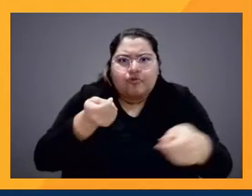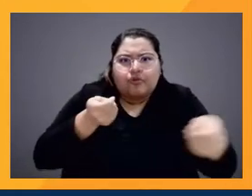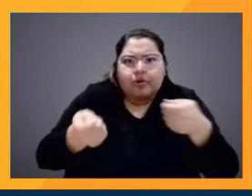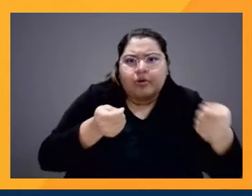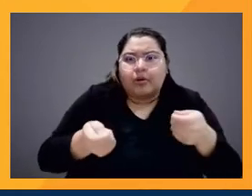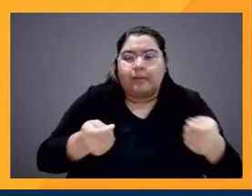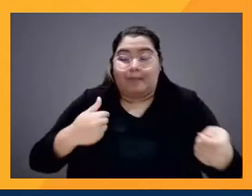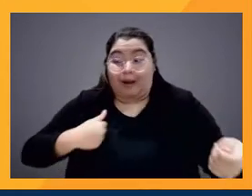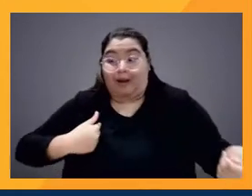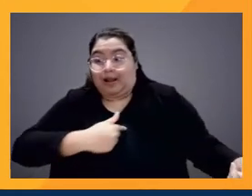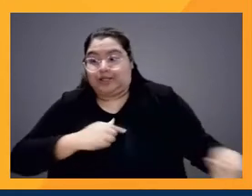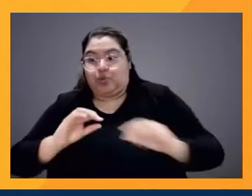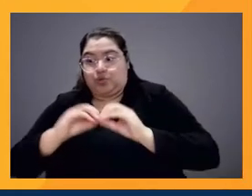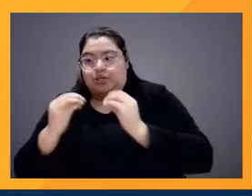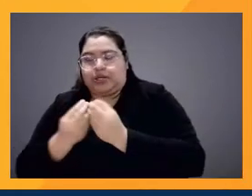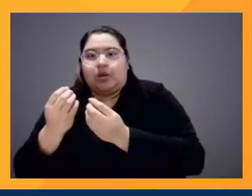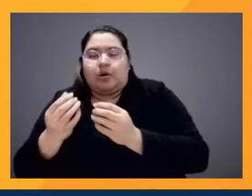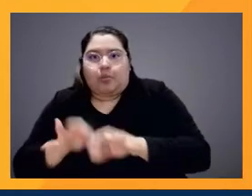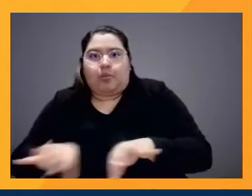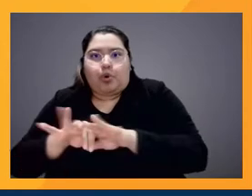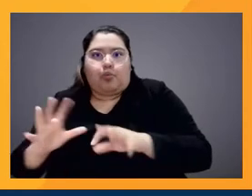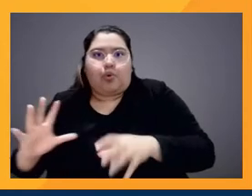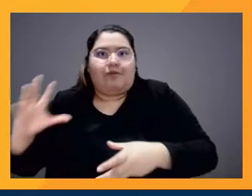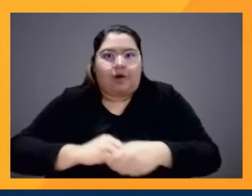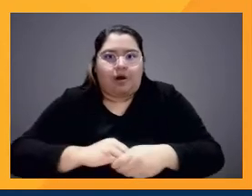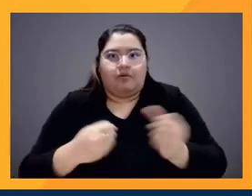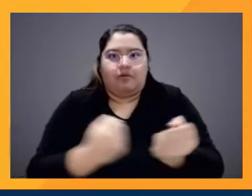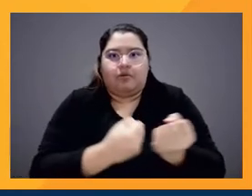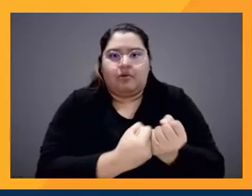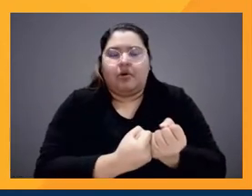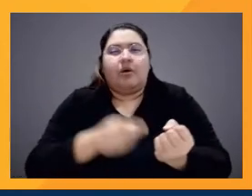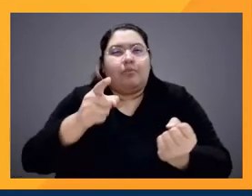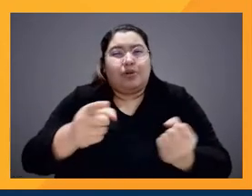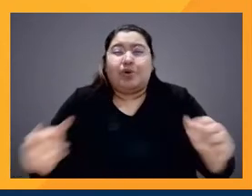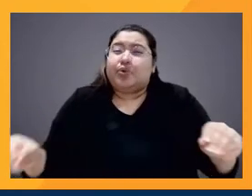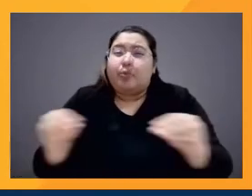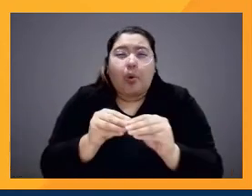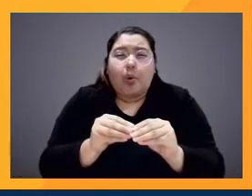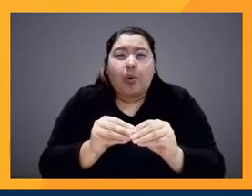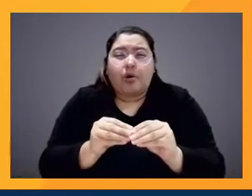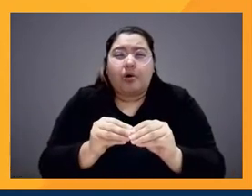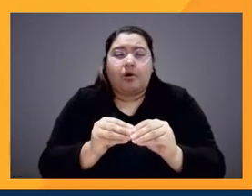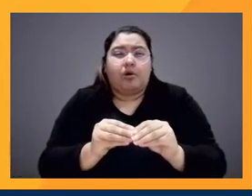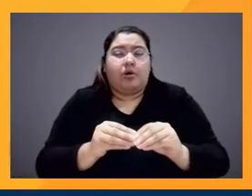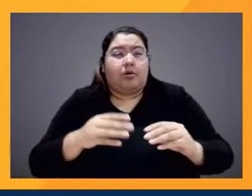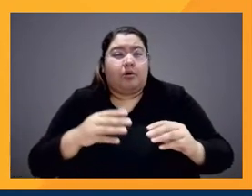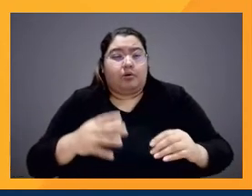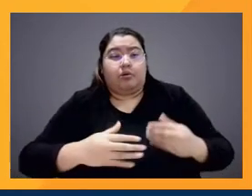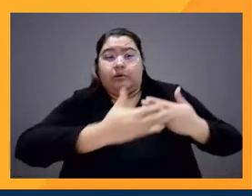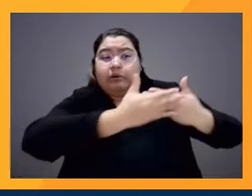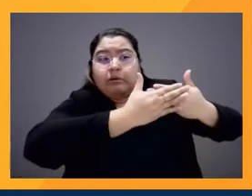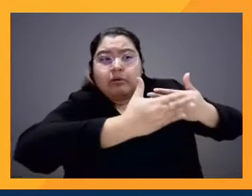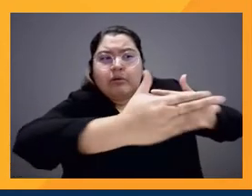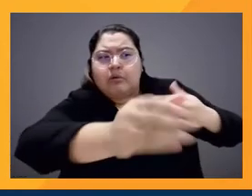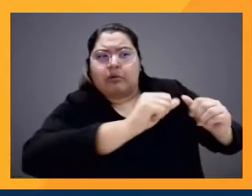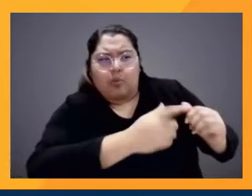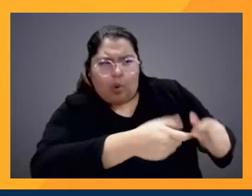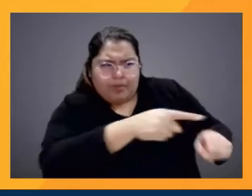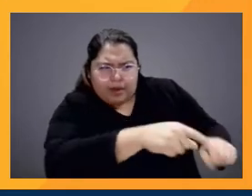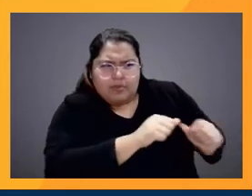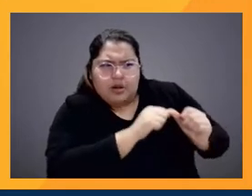heard Administrator Guzman's comments and resonated with so many of them. And I think people haven't always paid attention to the ways that we have either invested or